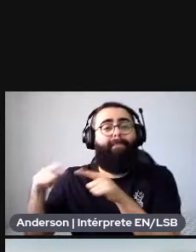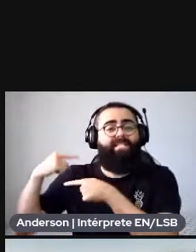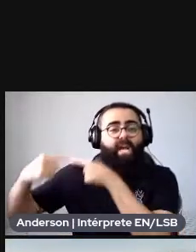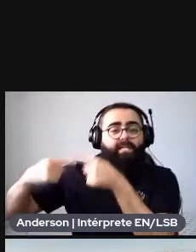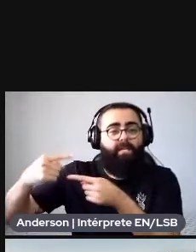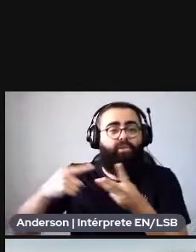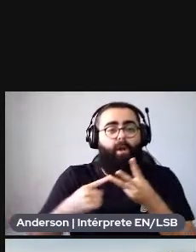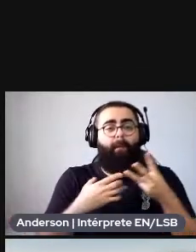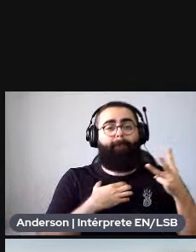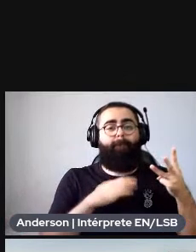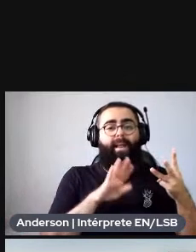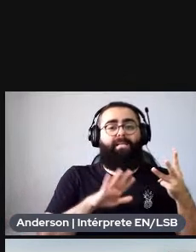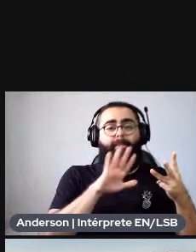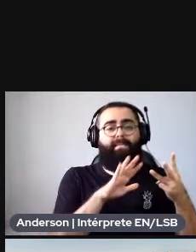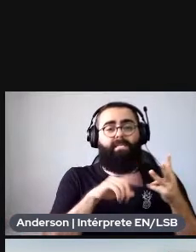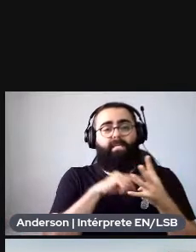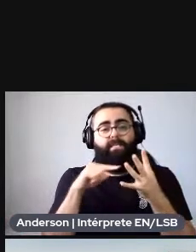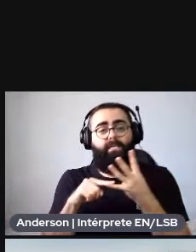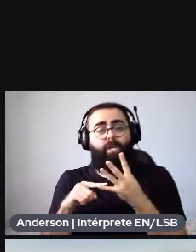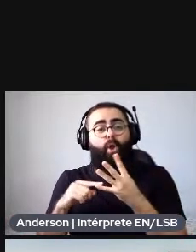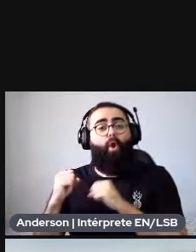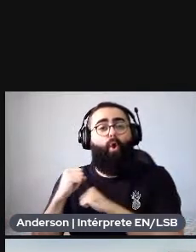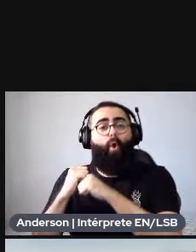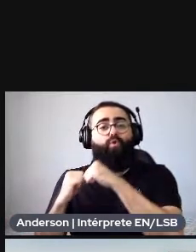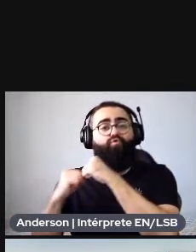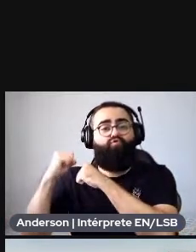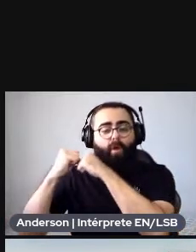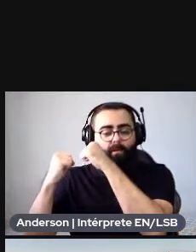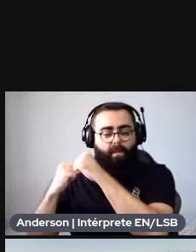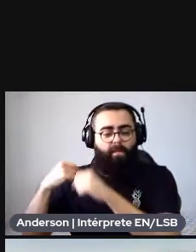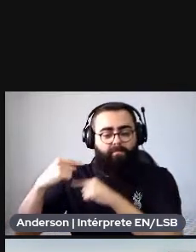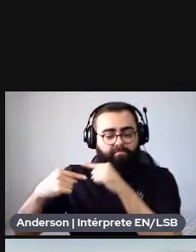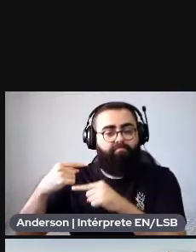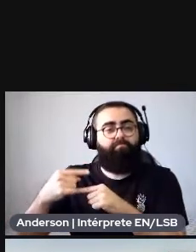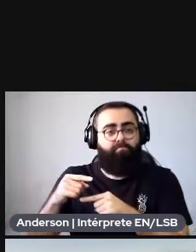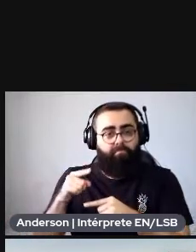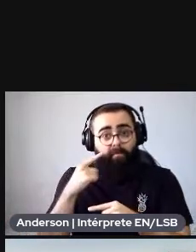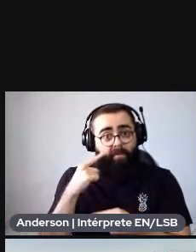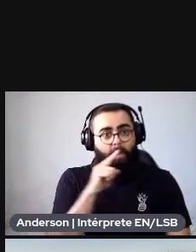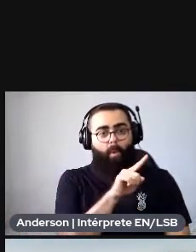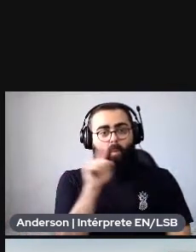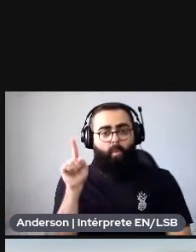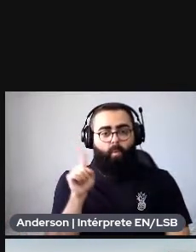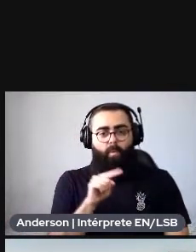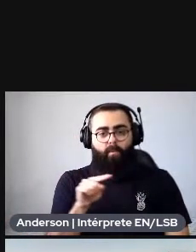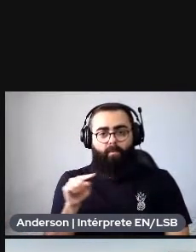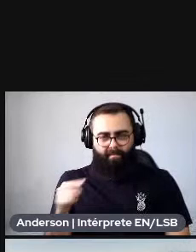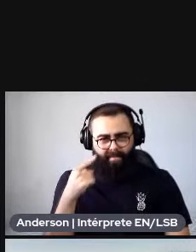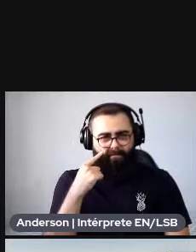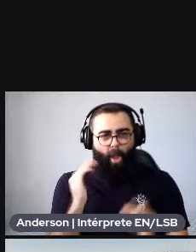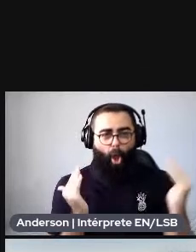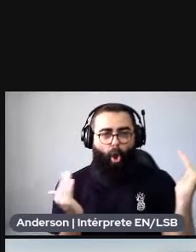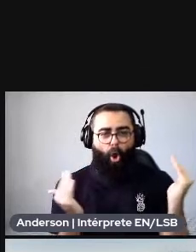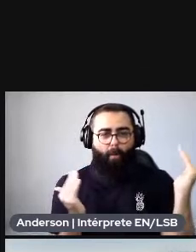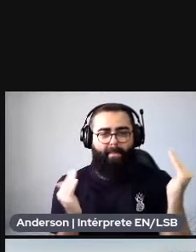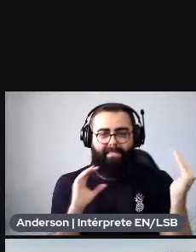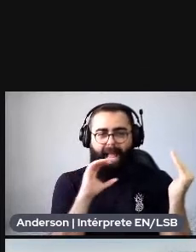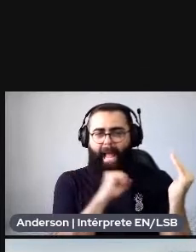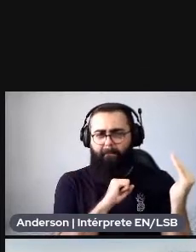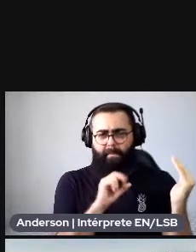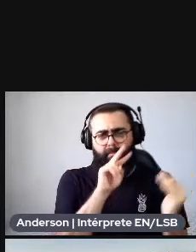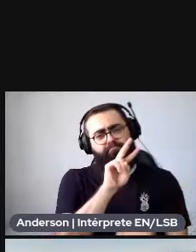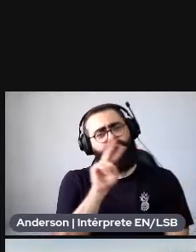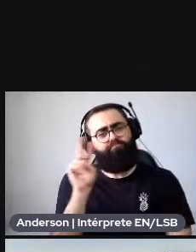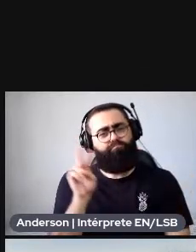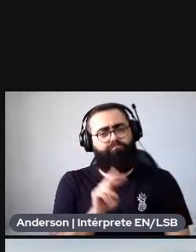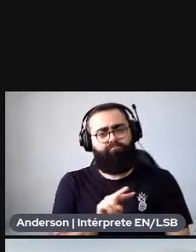pragmaticalization, and finally, constructionalization. And well, a very quick comparison of these data learns, first of